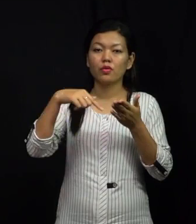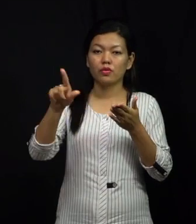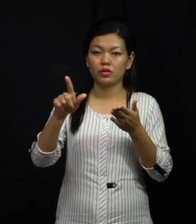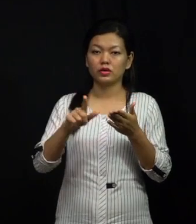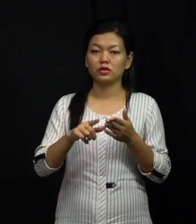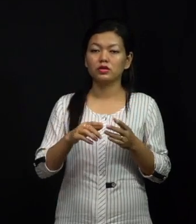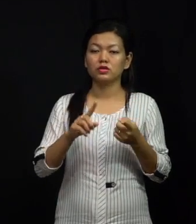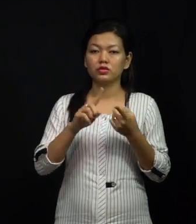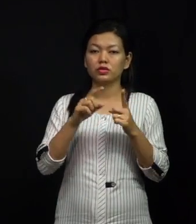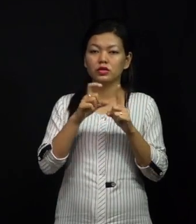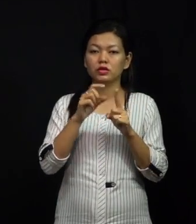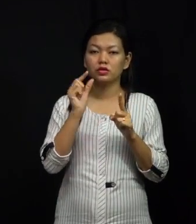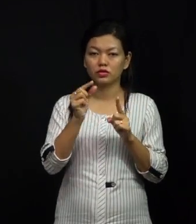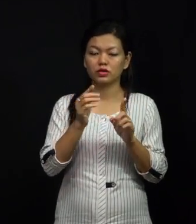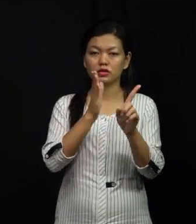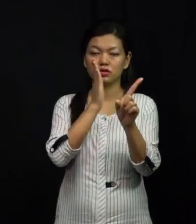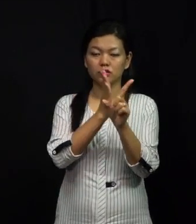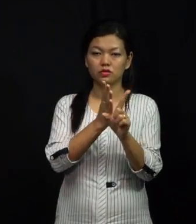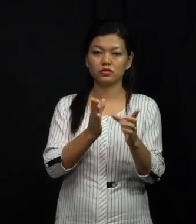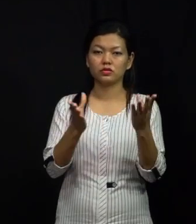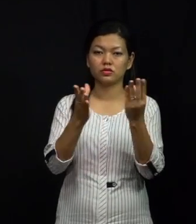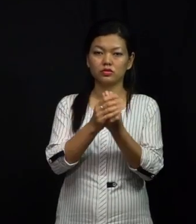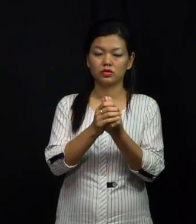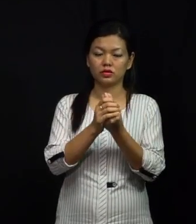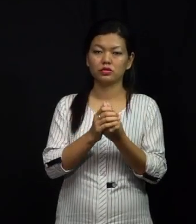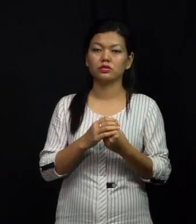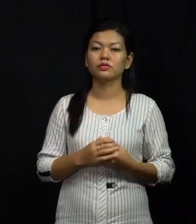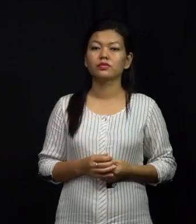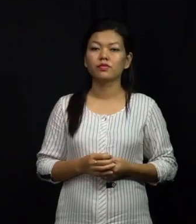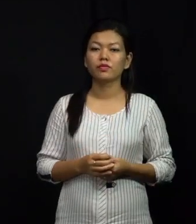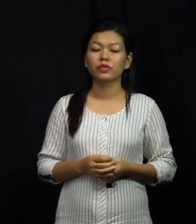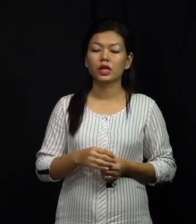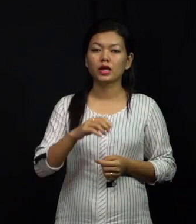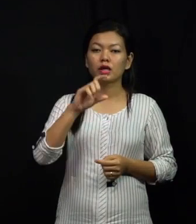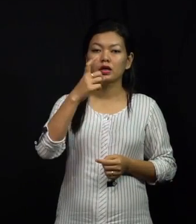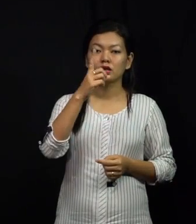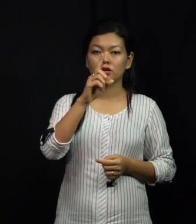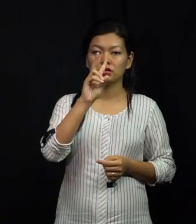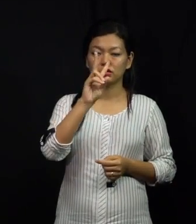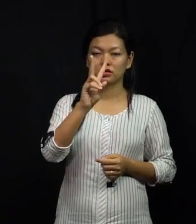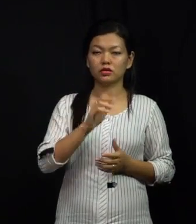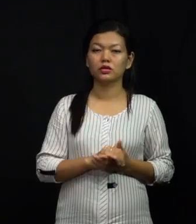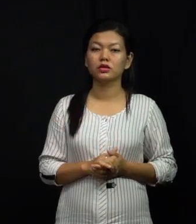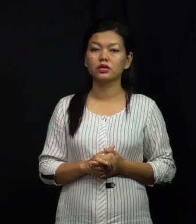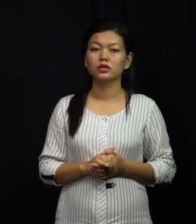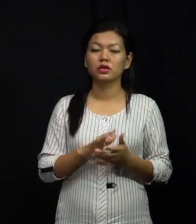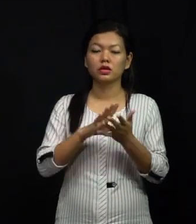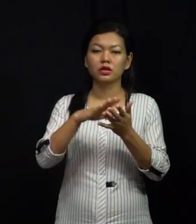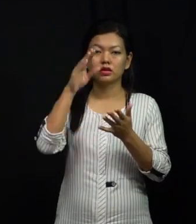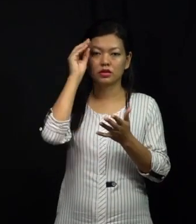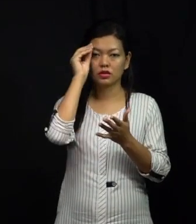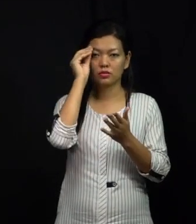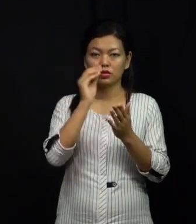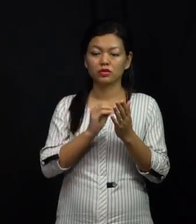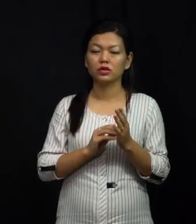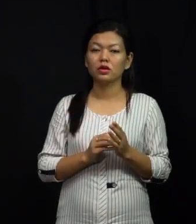education and psychology, they go together, right? And in the second chapter of your lesson, we studied about growth